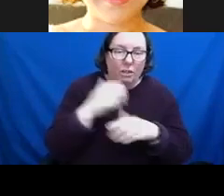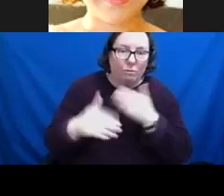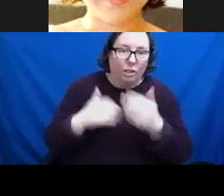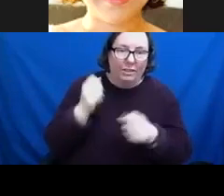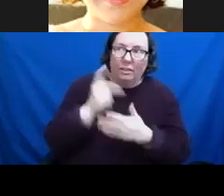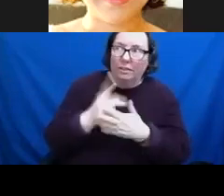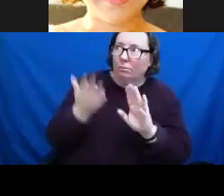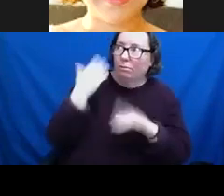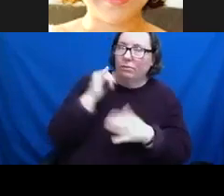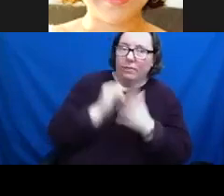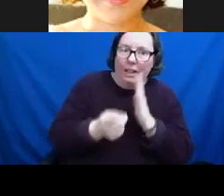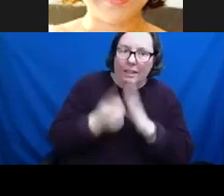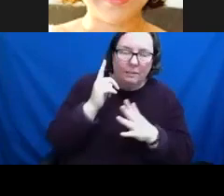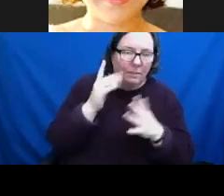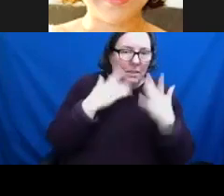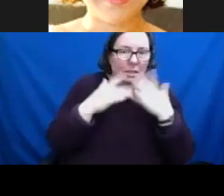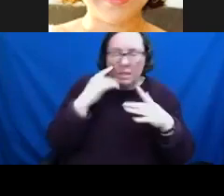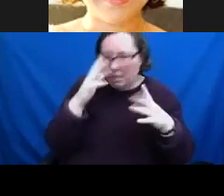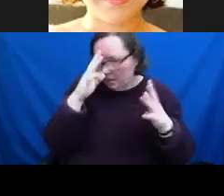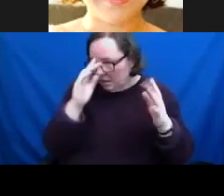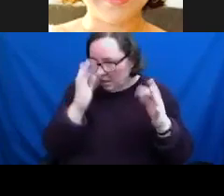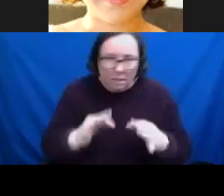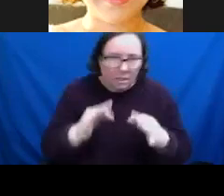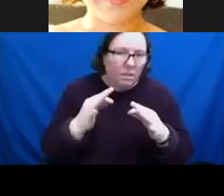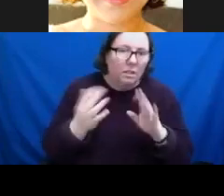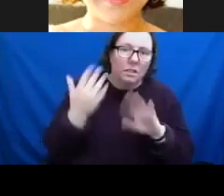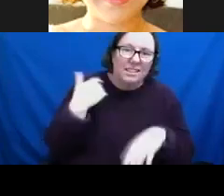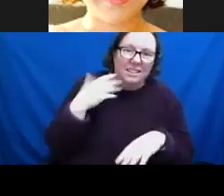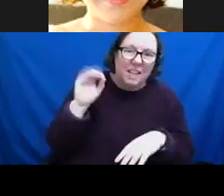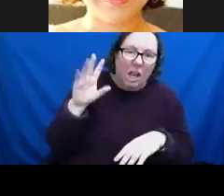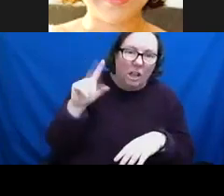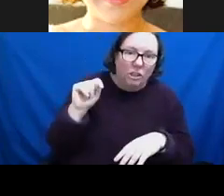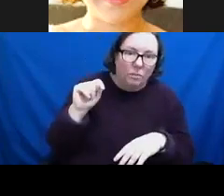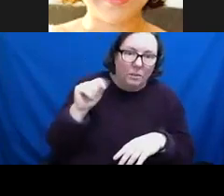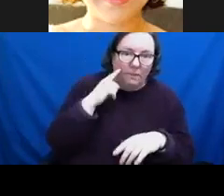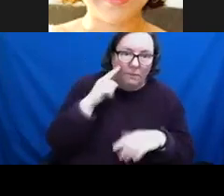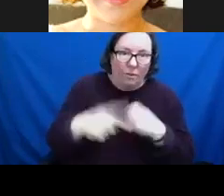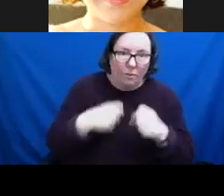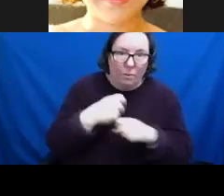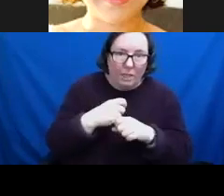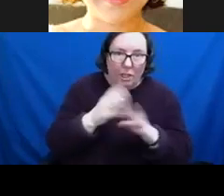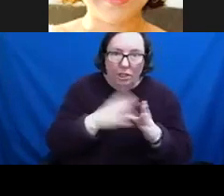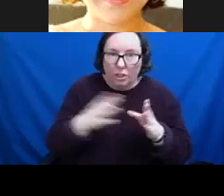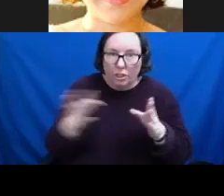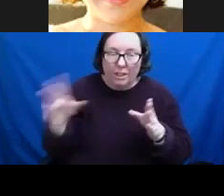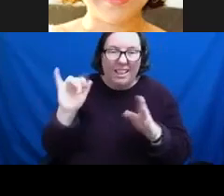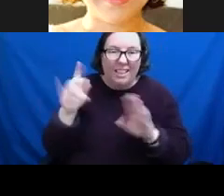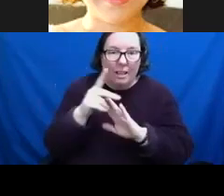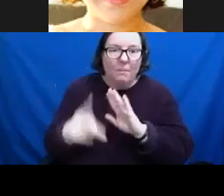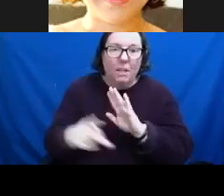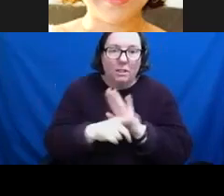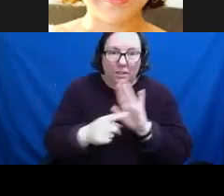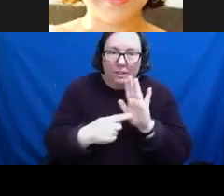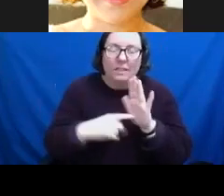was approved by the school committee in October. That policy is